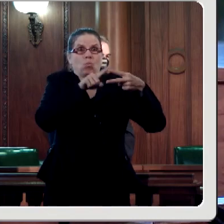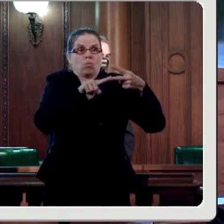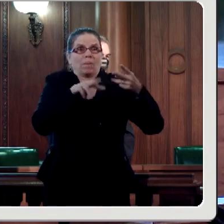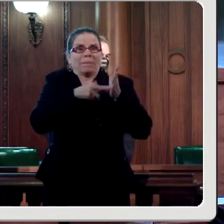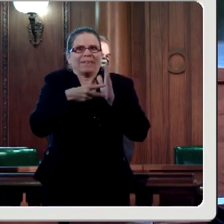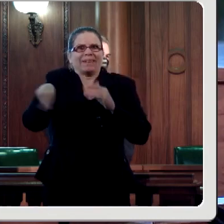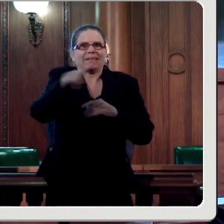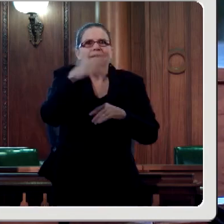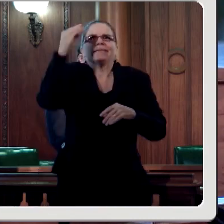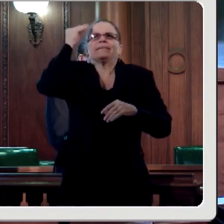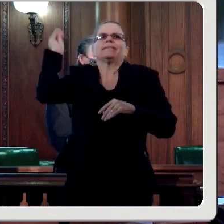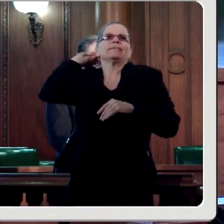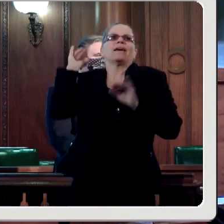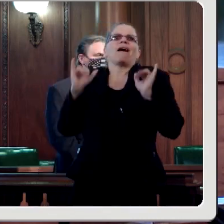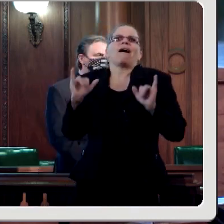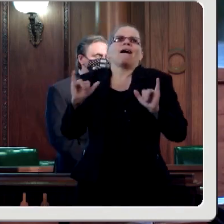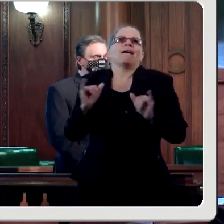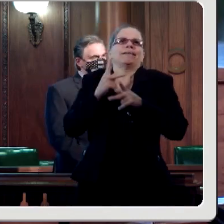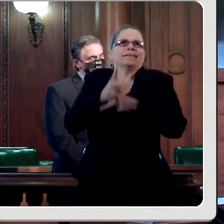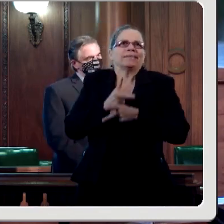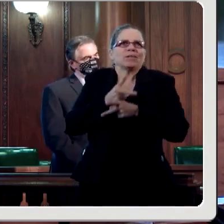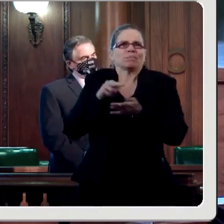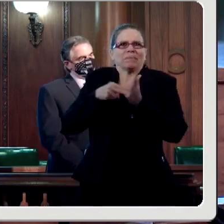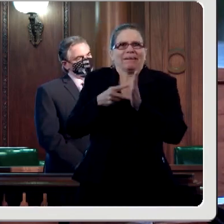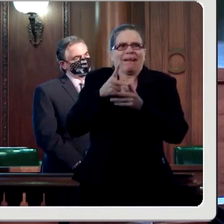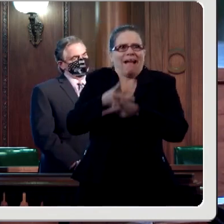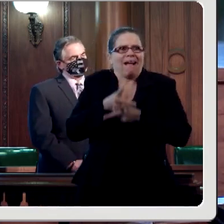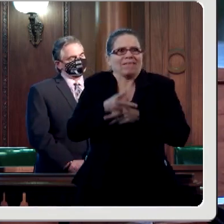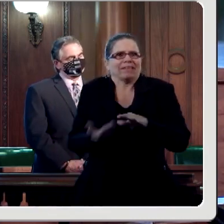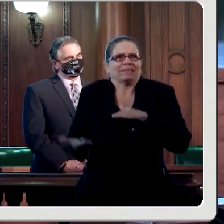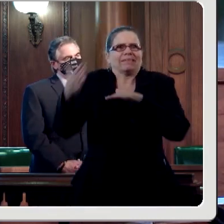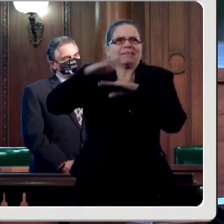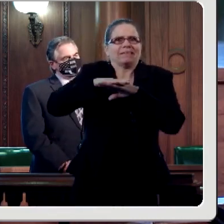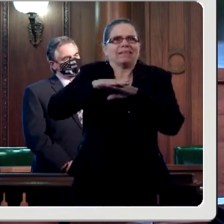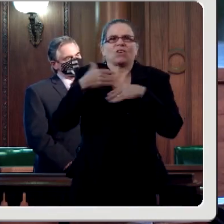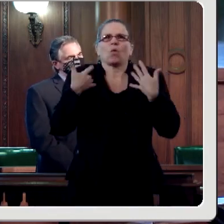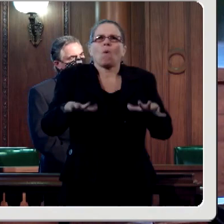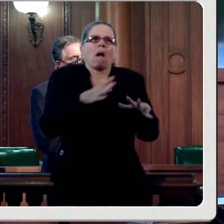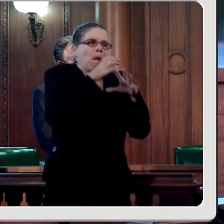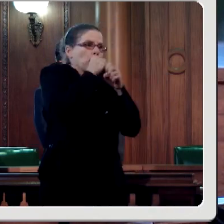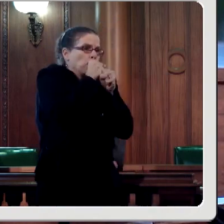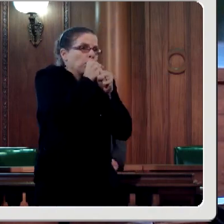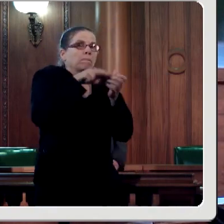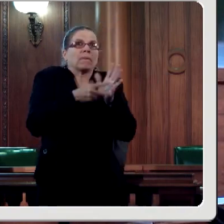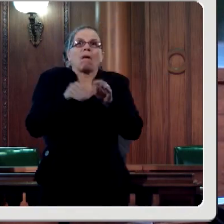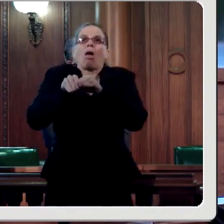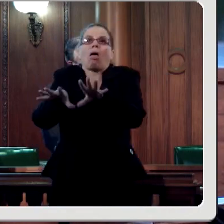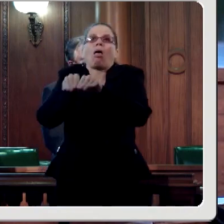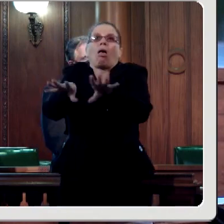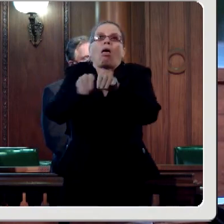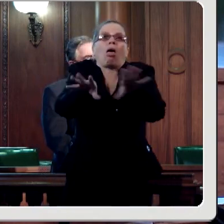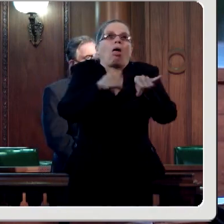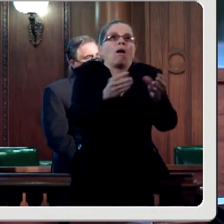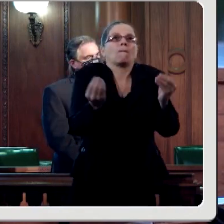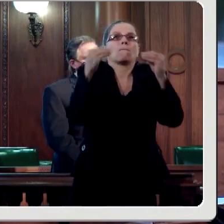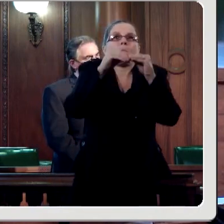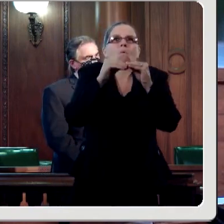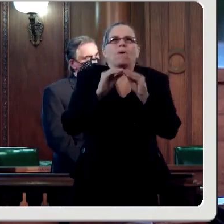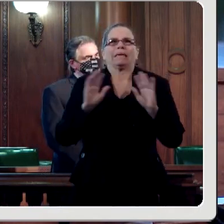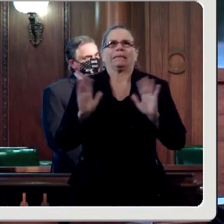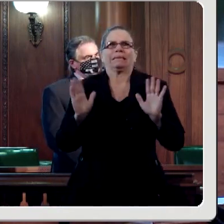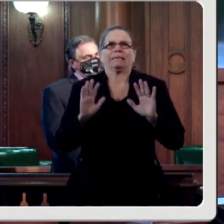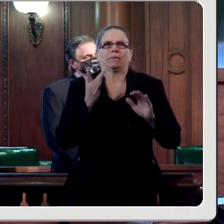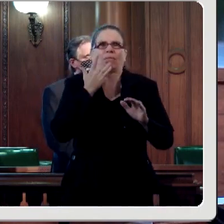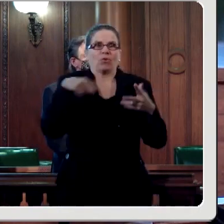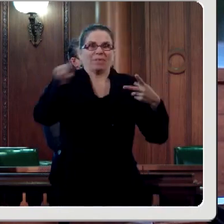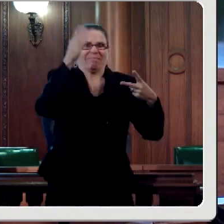be transparent. We believe if we're transparent, then it will be easier for you to see